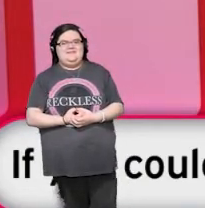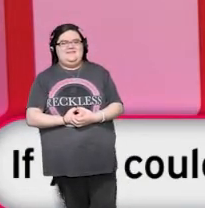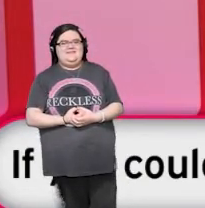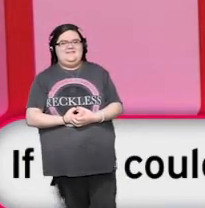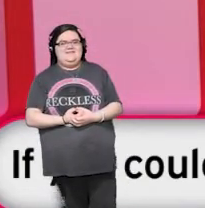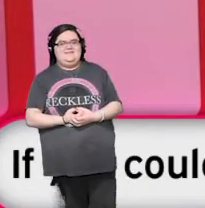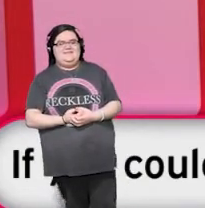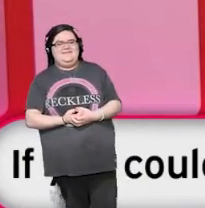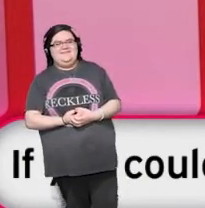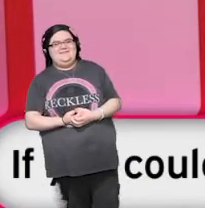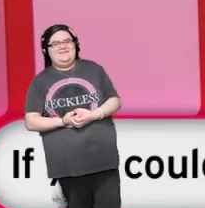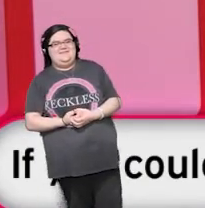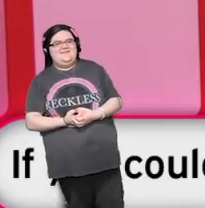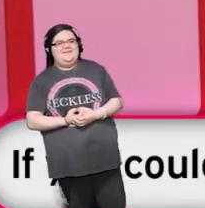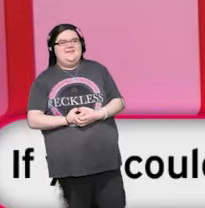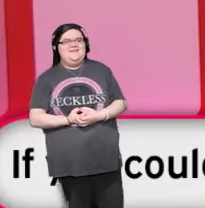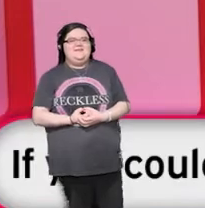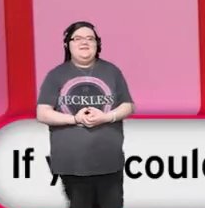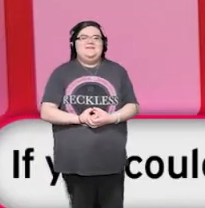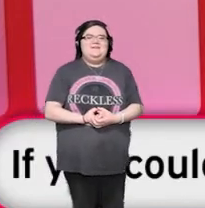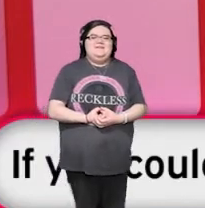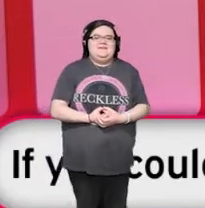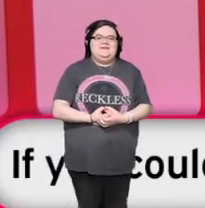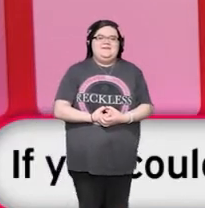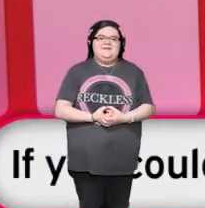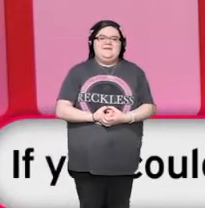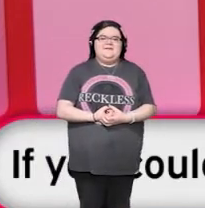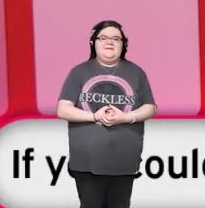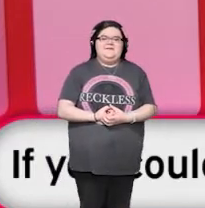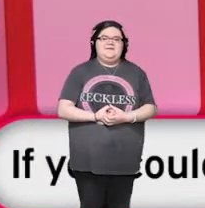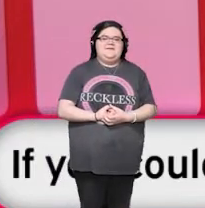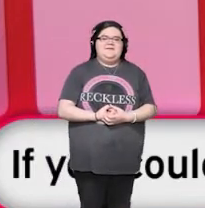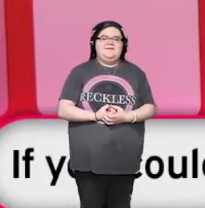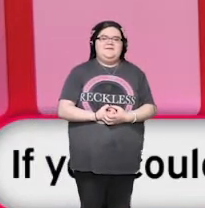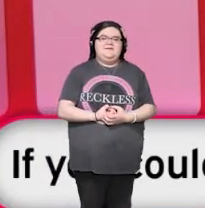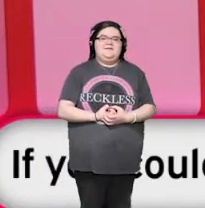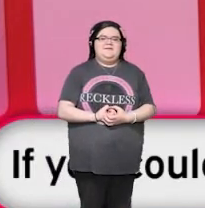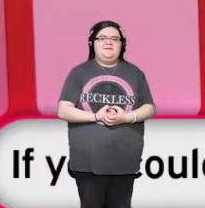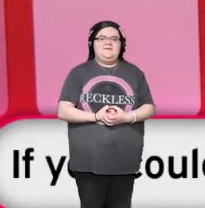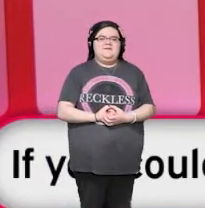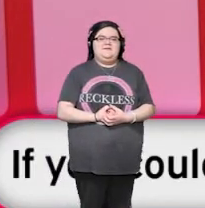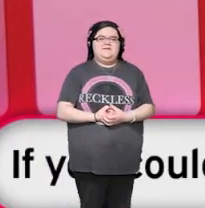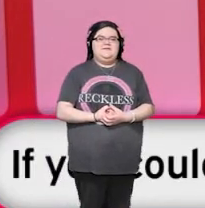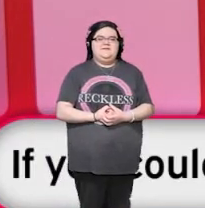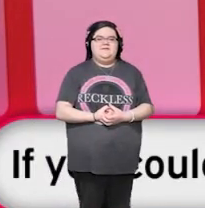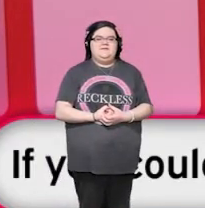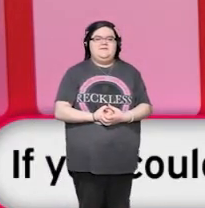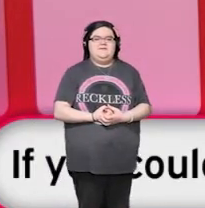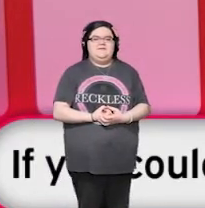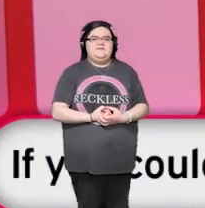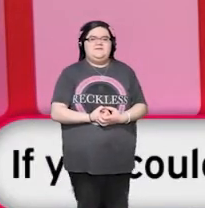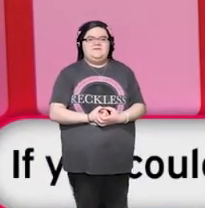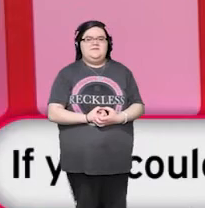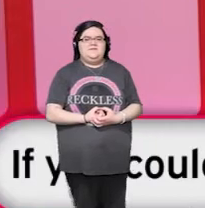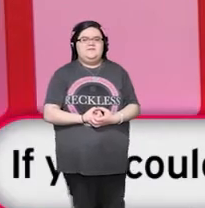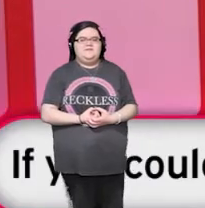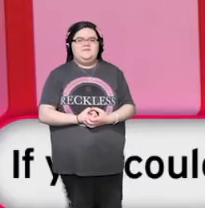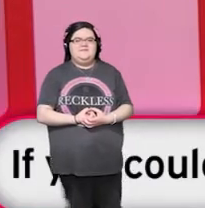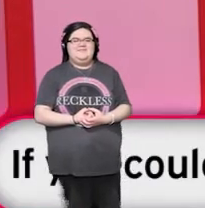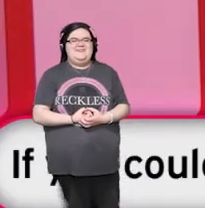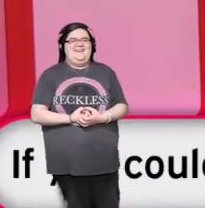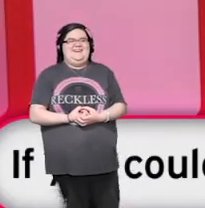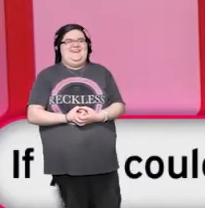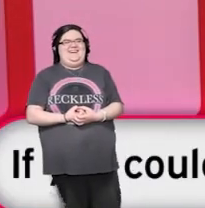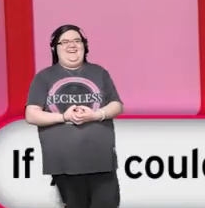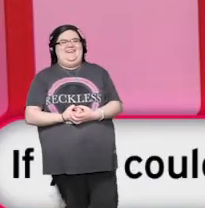fish. No, I want to do shit. I want to do shit that I can't do. You can do all those things. You can surf. I can't because I have to fucking film 3 Sidemen